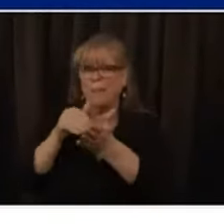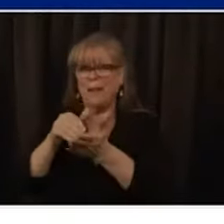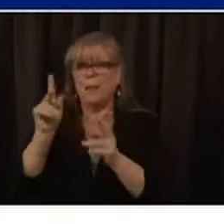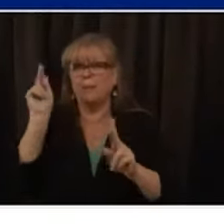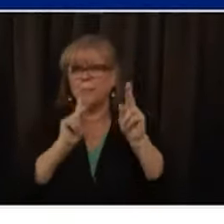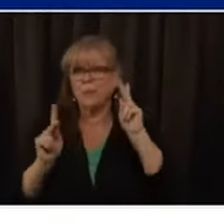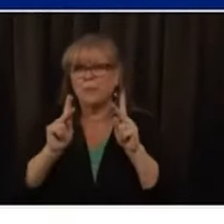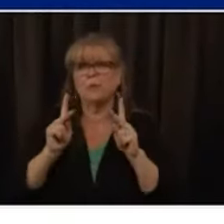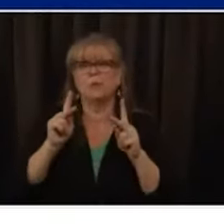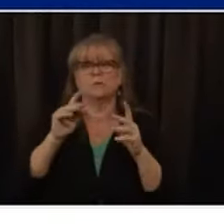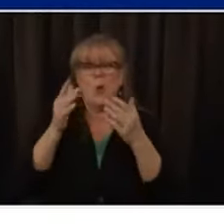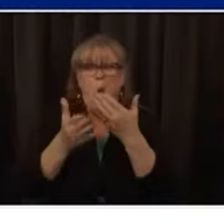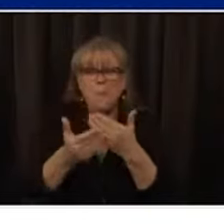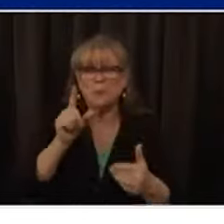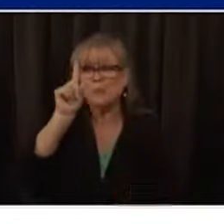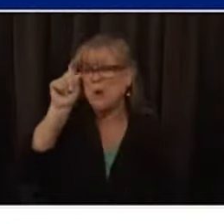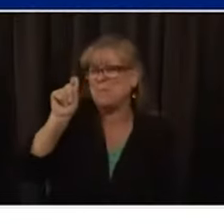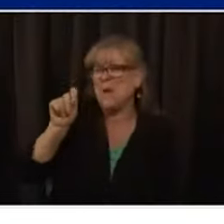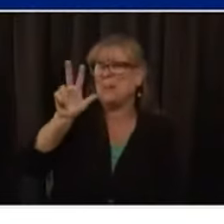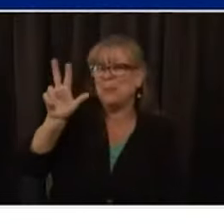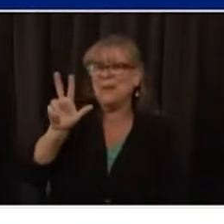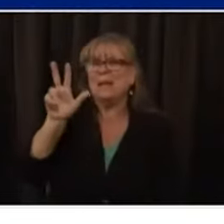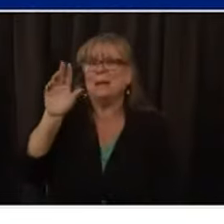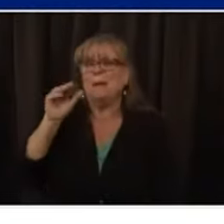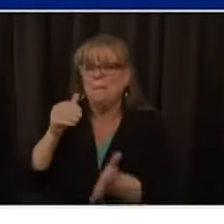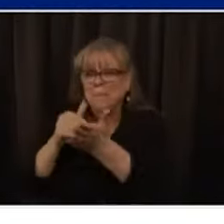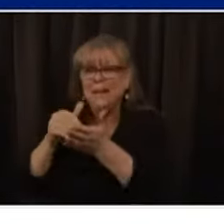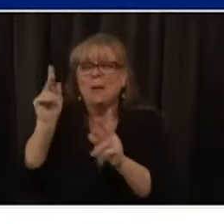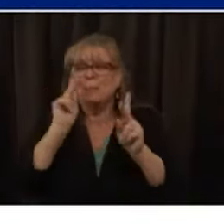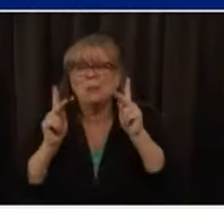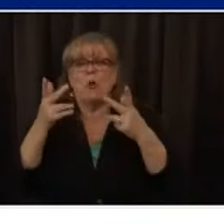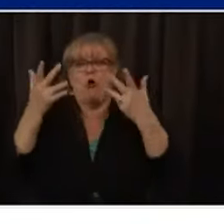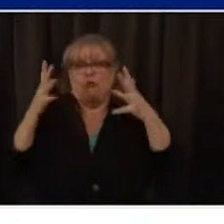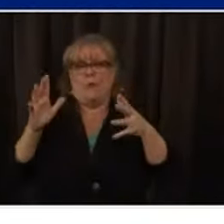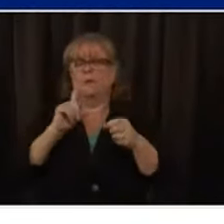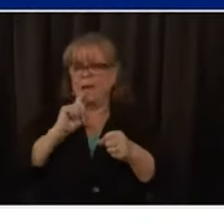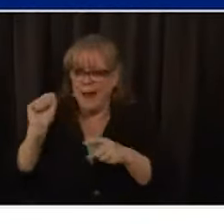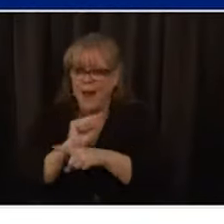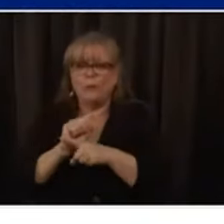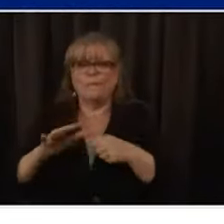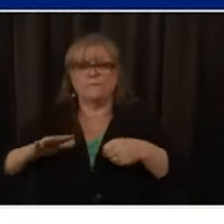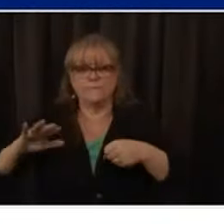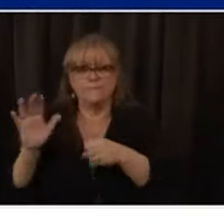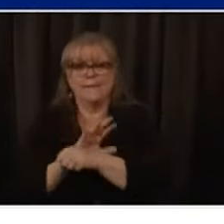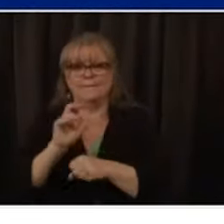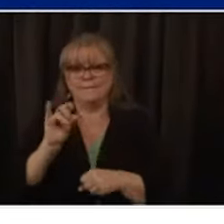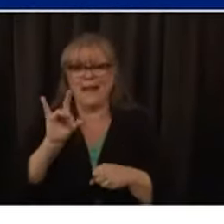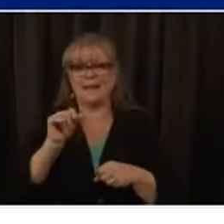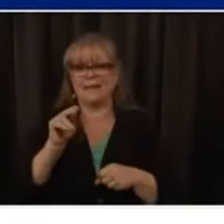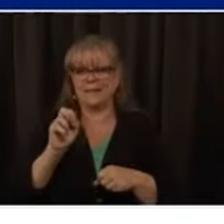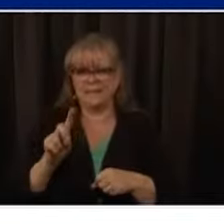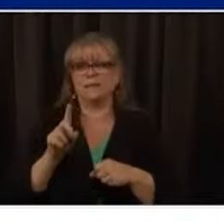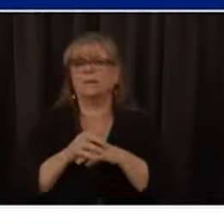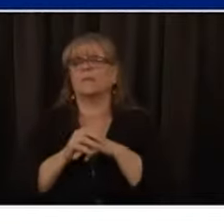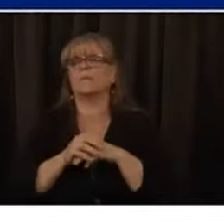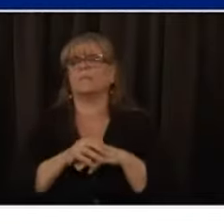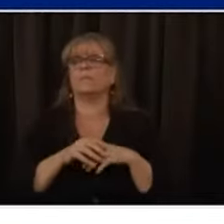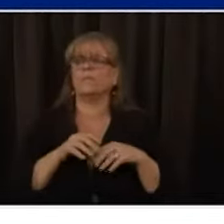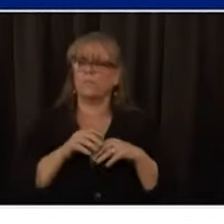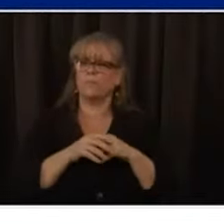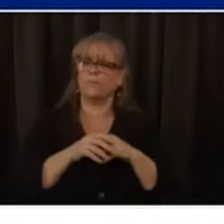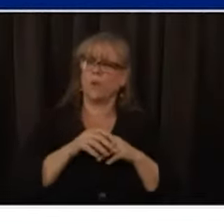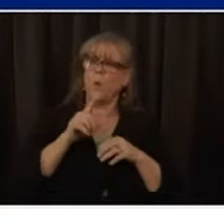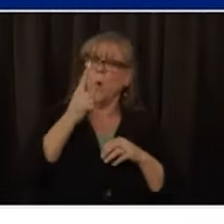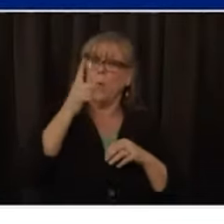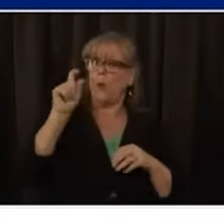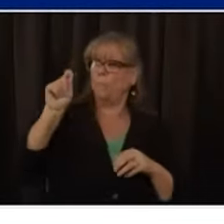state, fully immune, fully vaccinated. And we have 2.1 million Coloradans that have already